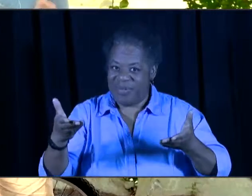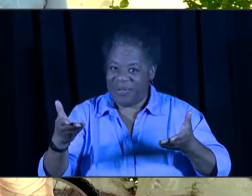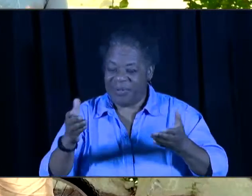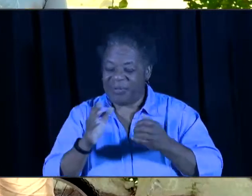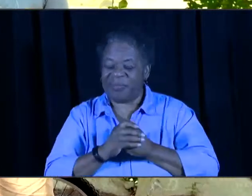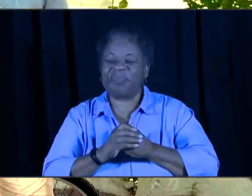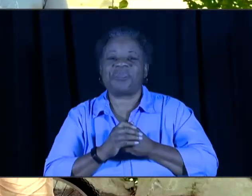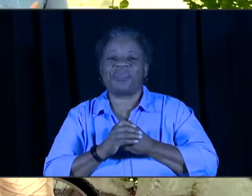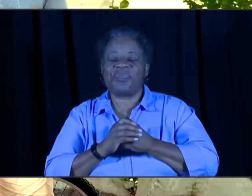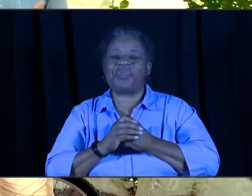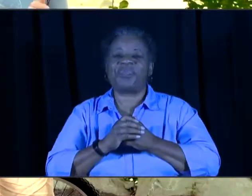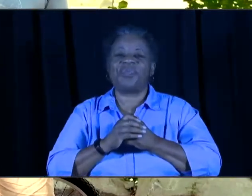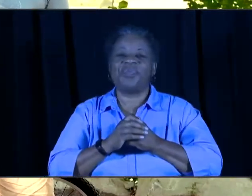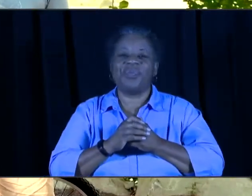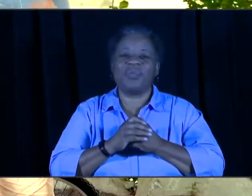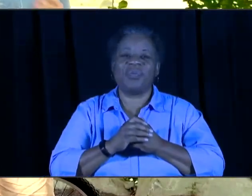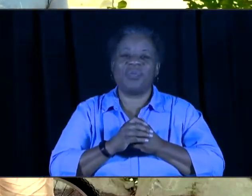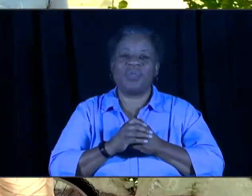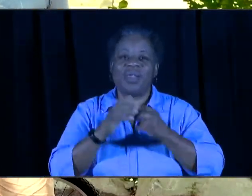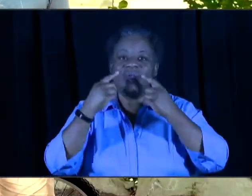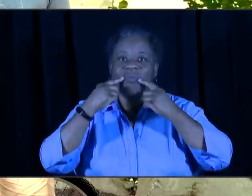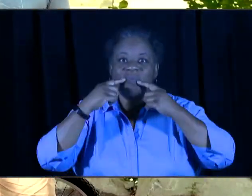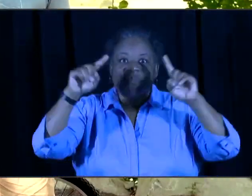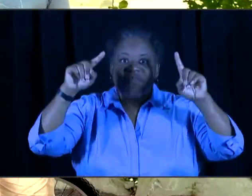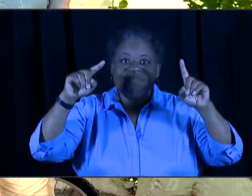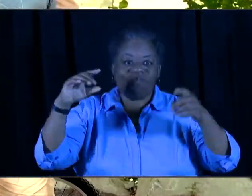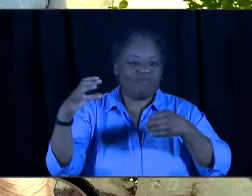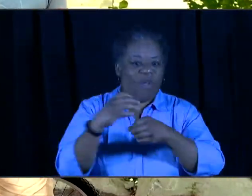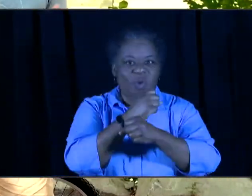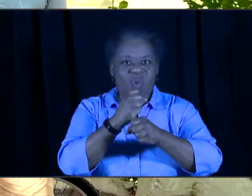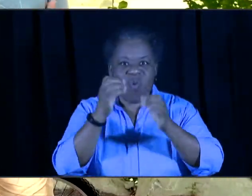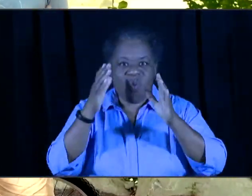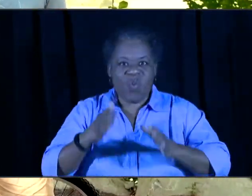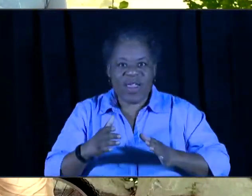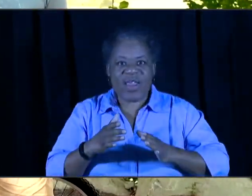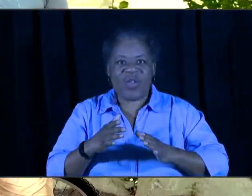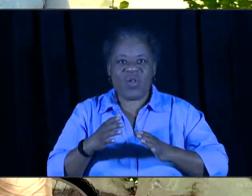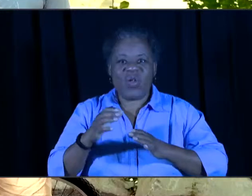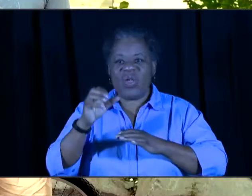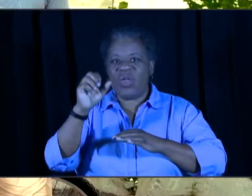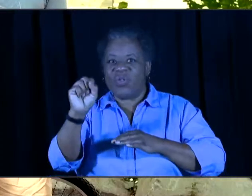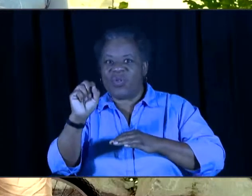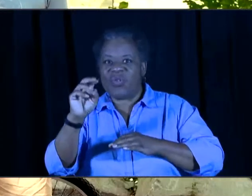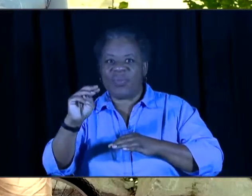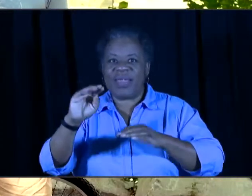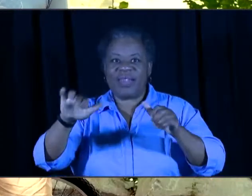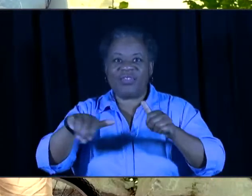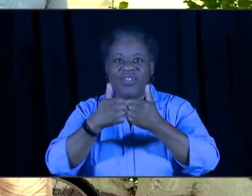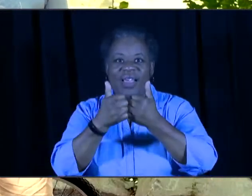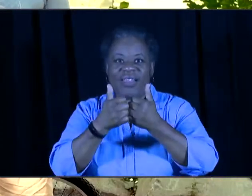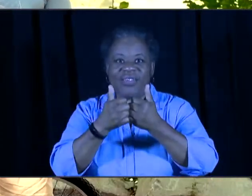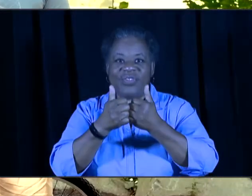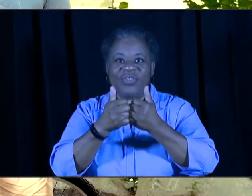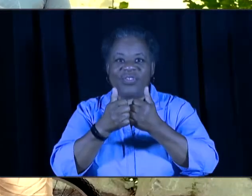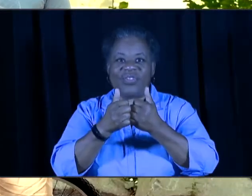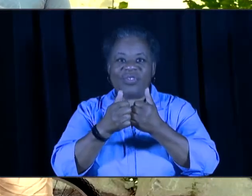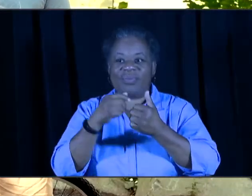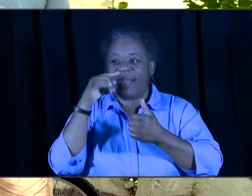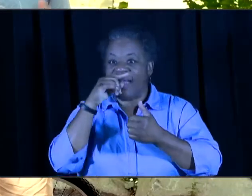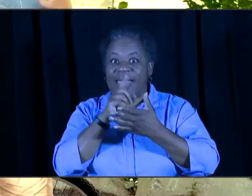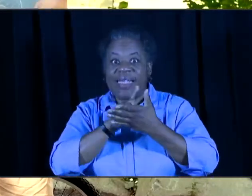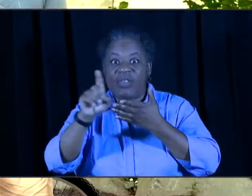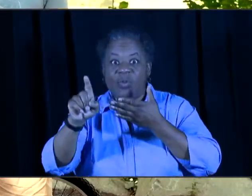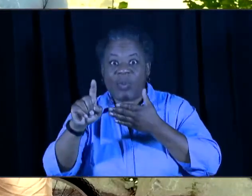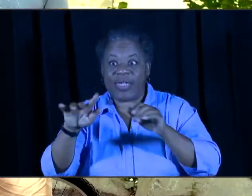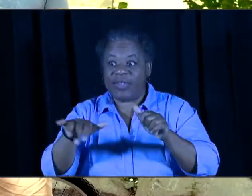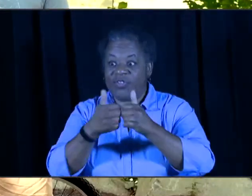But before service, we wanted to announce the winner of our social media challenge. During Kids Week, we challenged our families to send